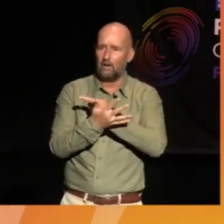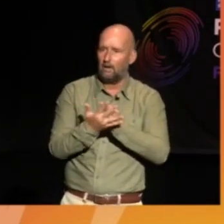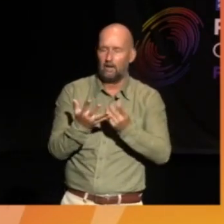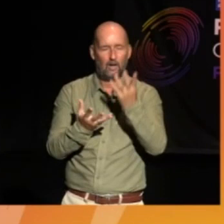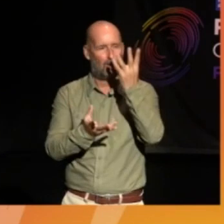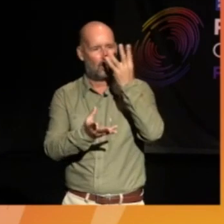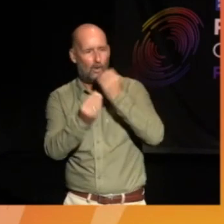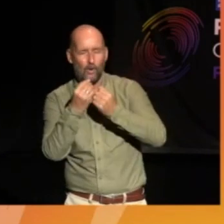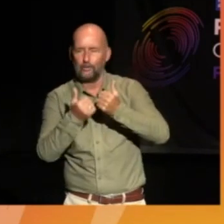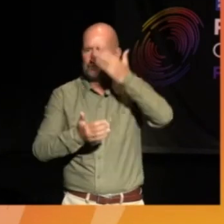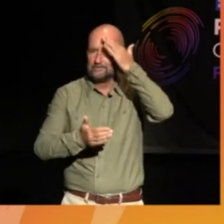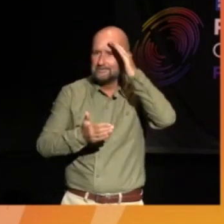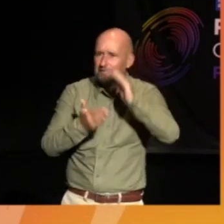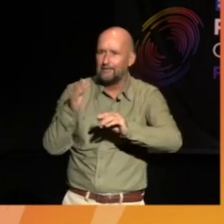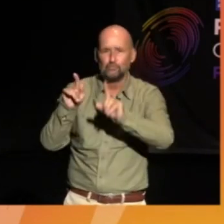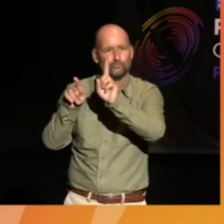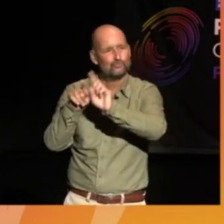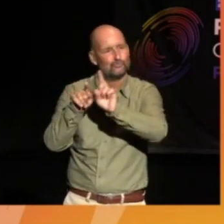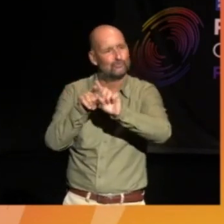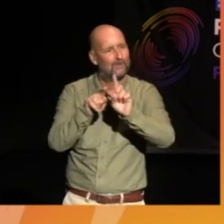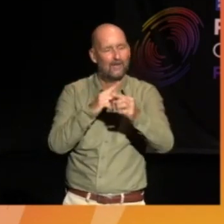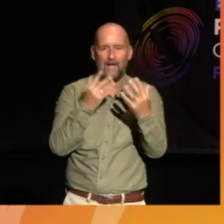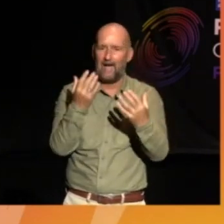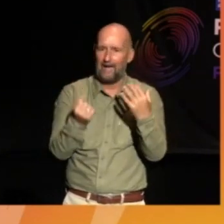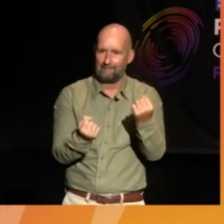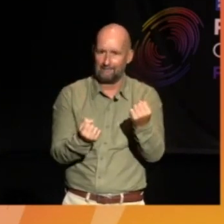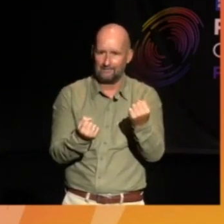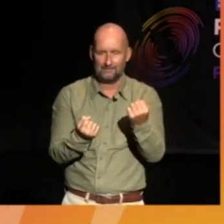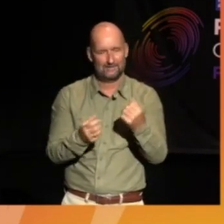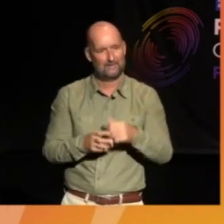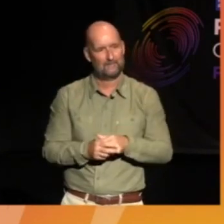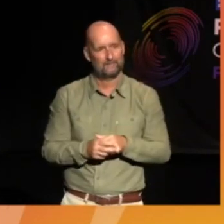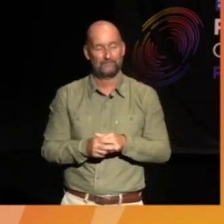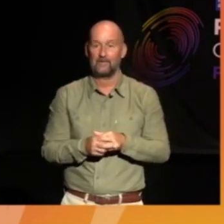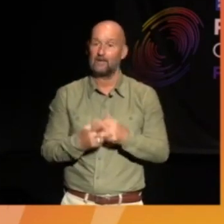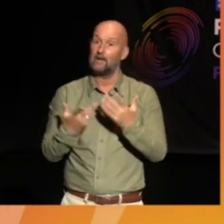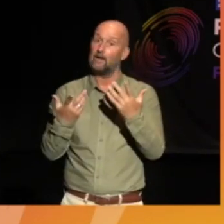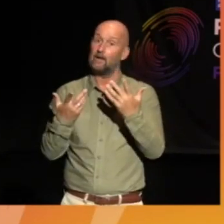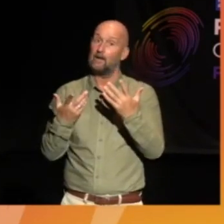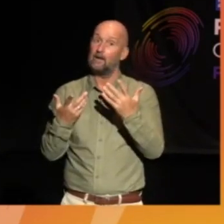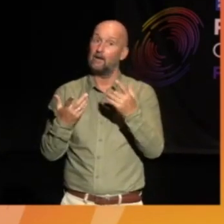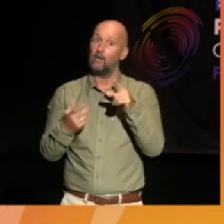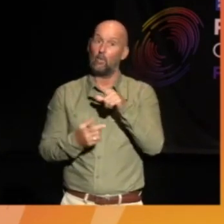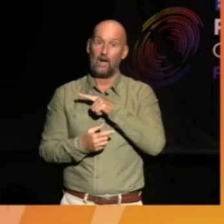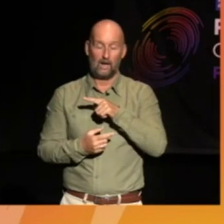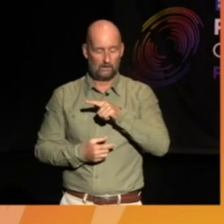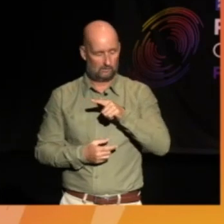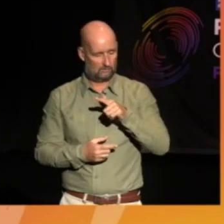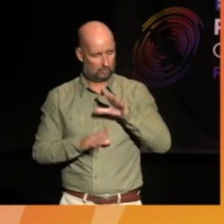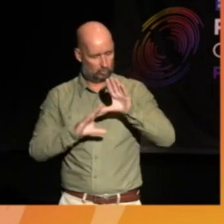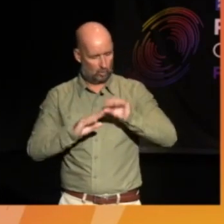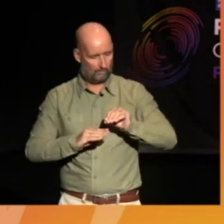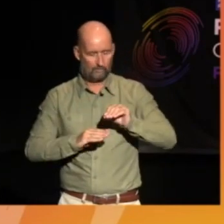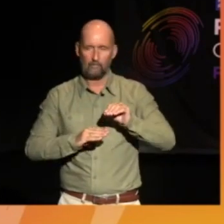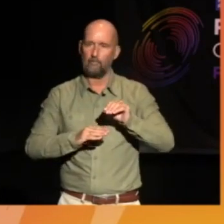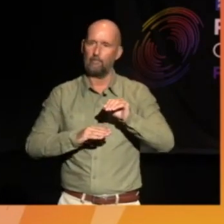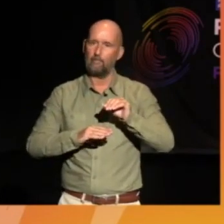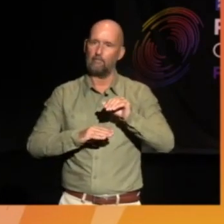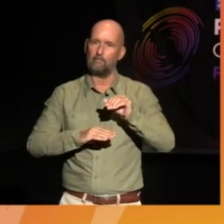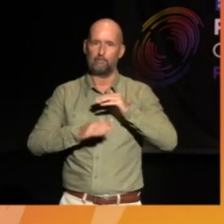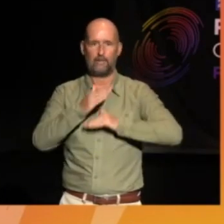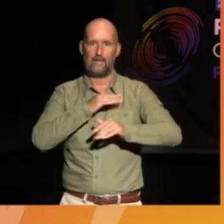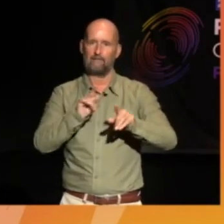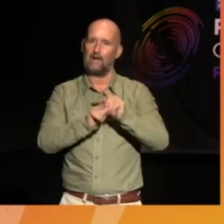learned, experienced, and so on. And we keep on losing that child inside us, and that is one of the biggest problems